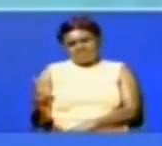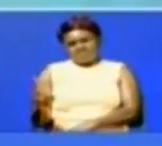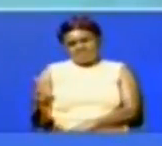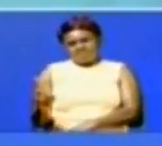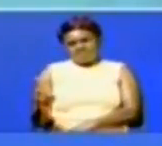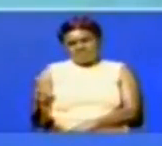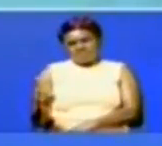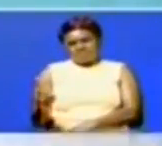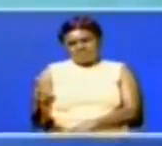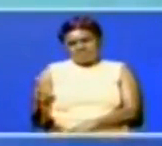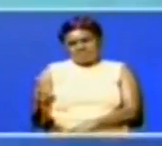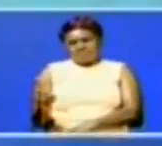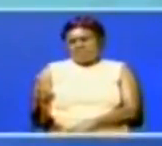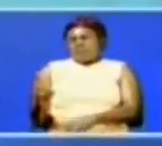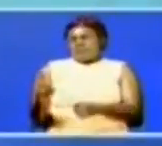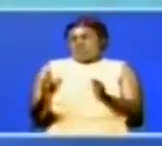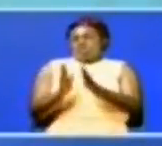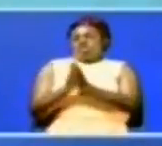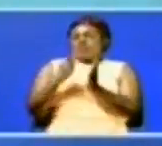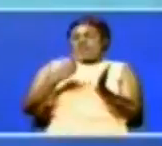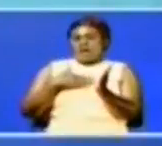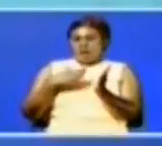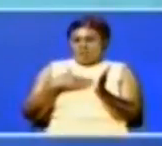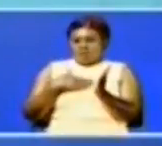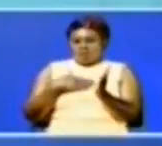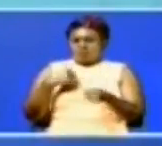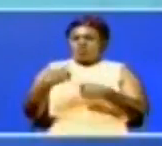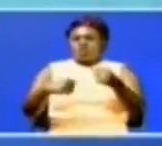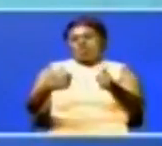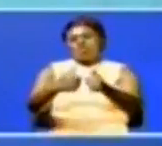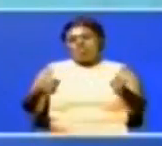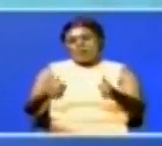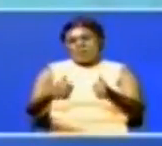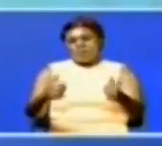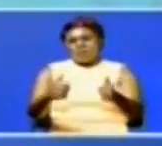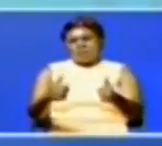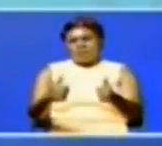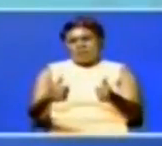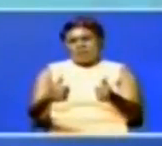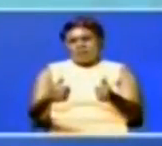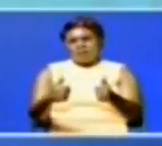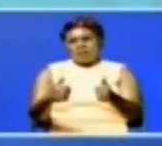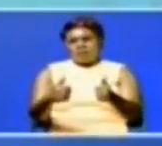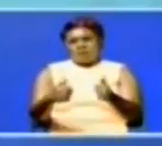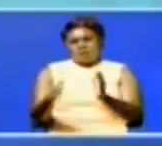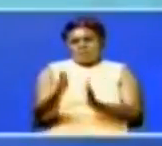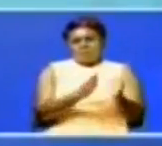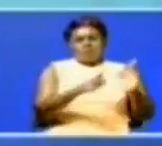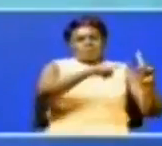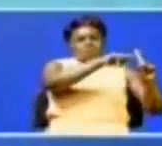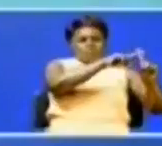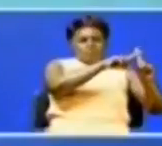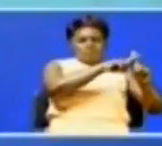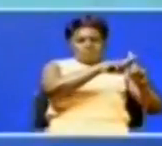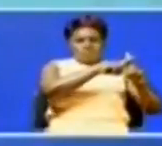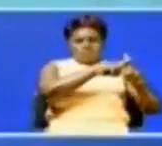society. But our story is gathering pace and the plot is positive. From